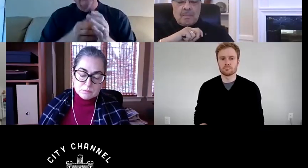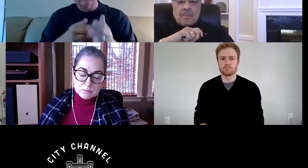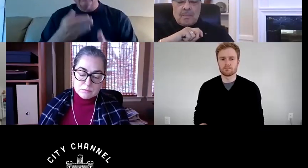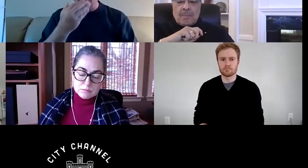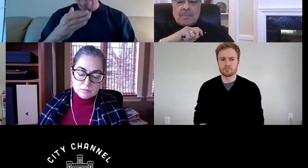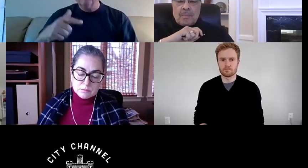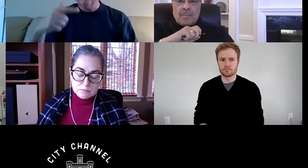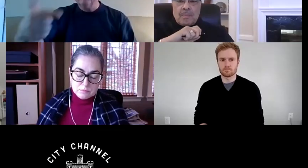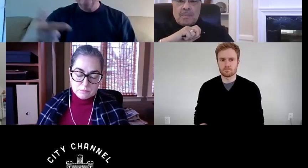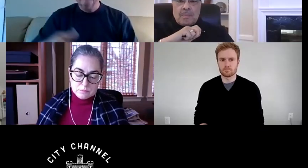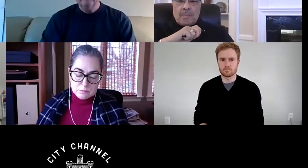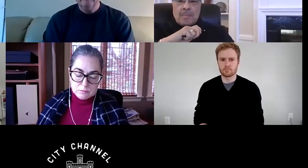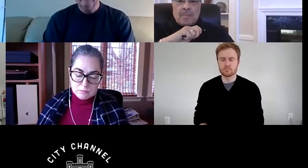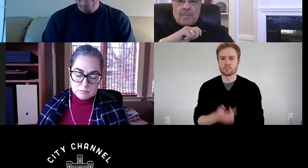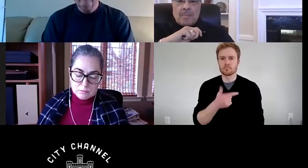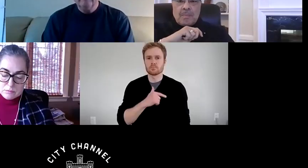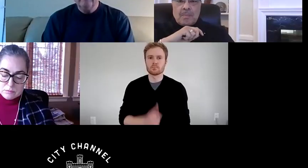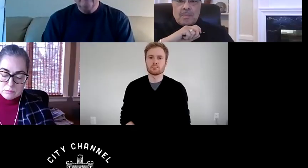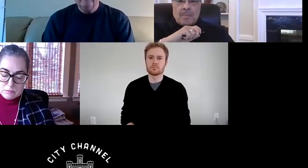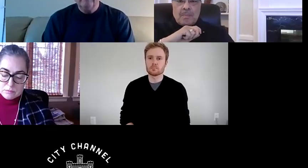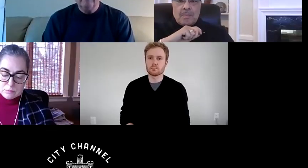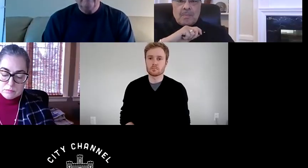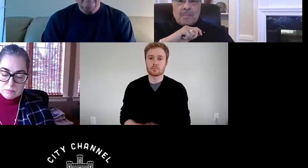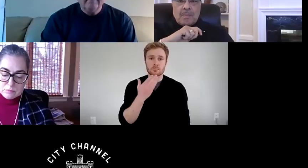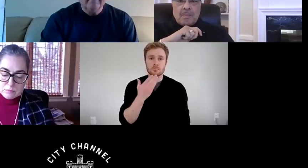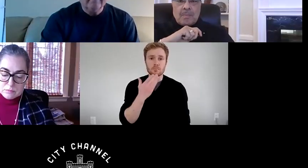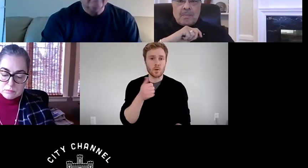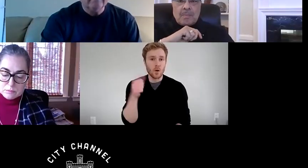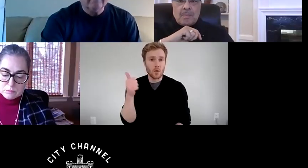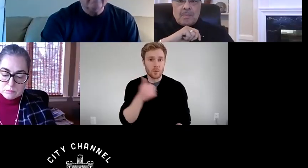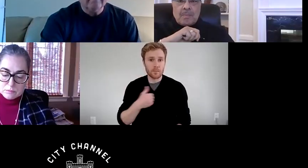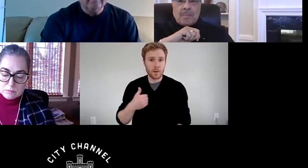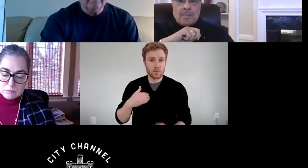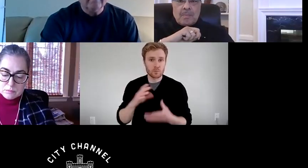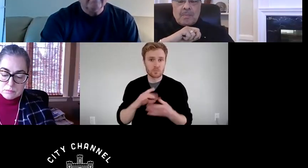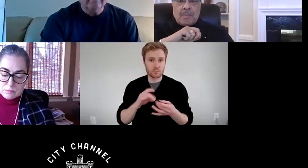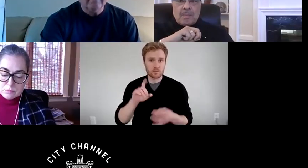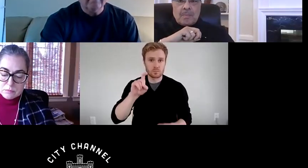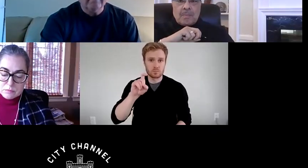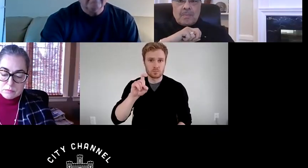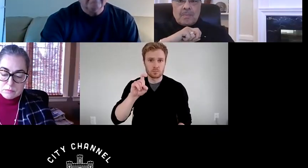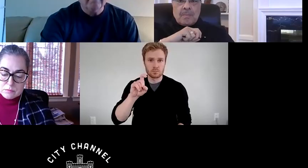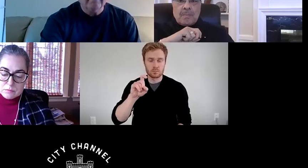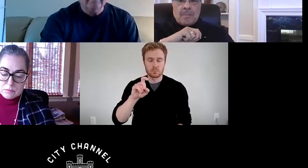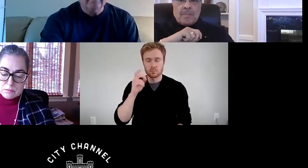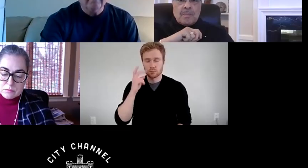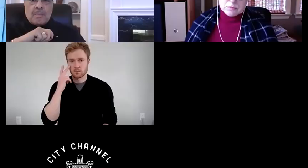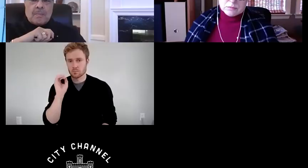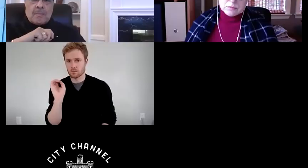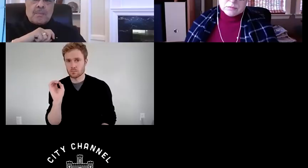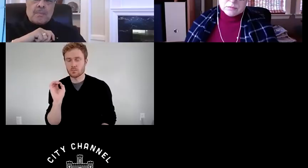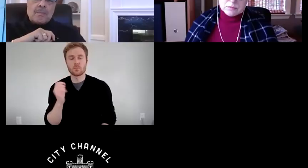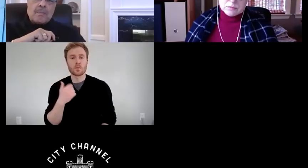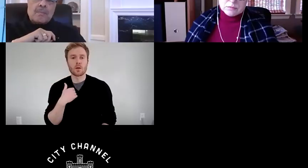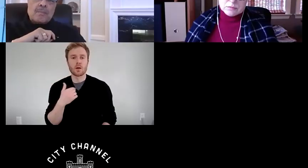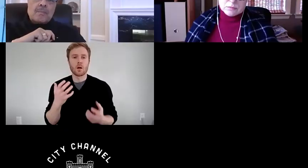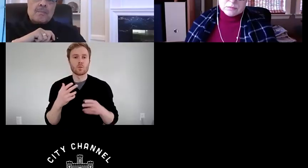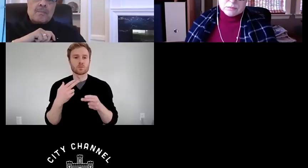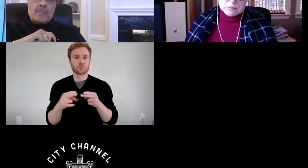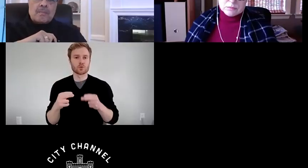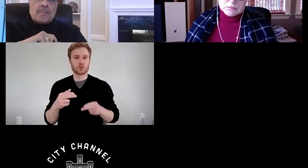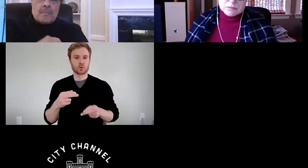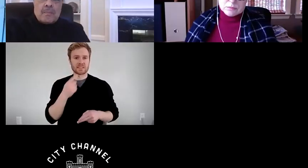future. Again, it's the number one deterrent, I feel, for young families to move their kids into the city. And not